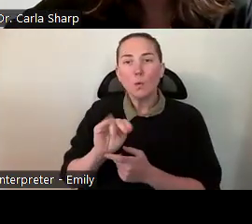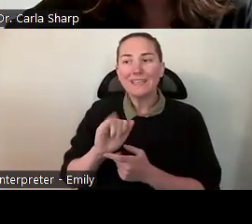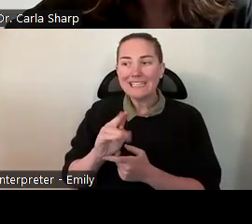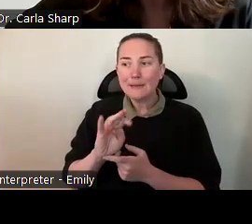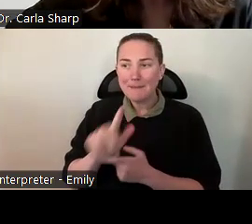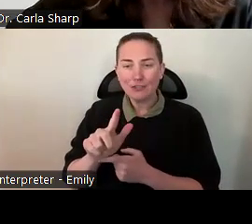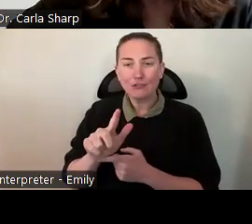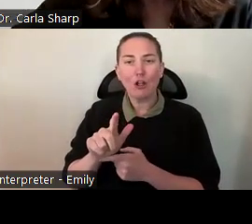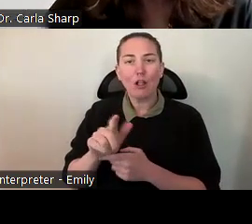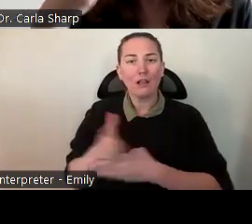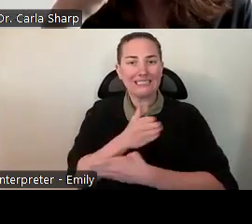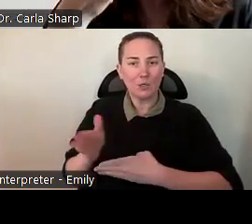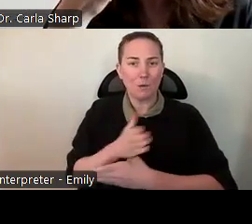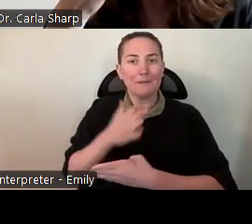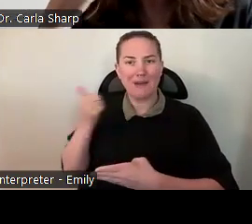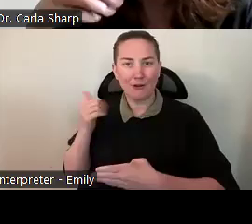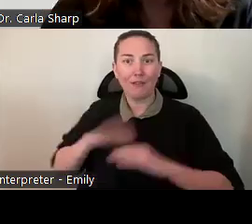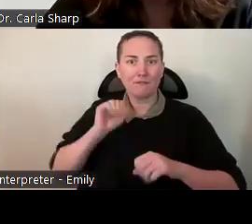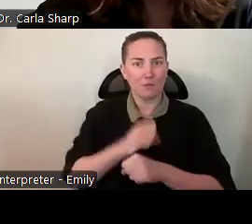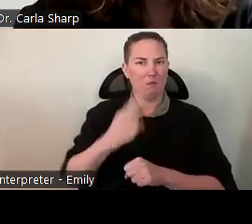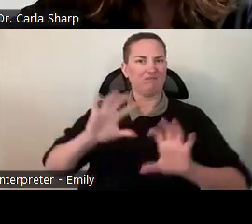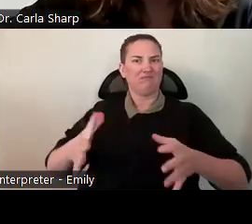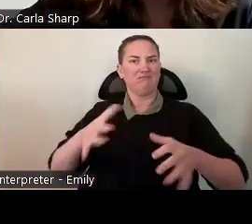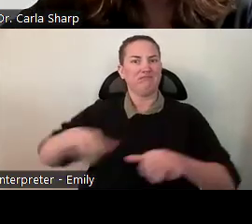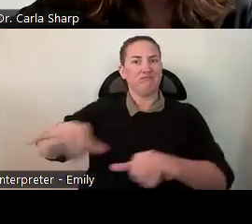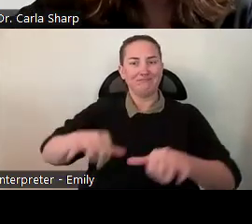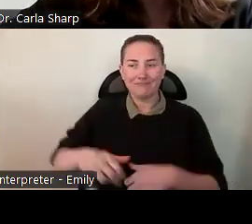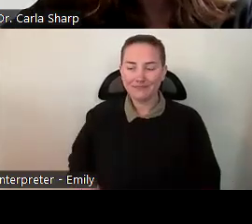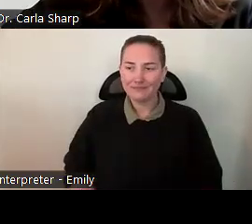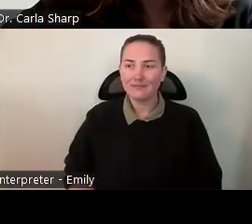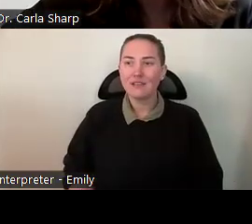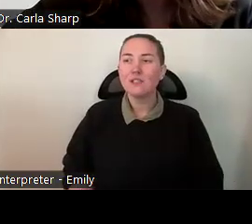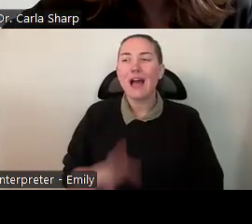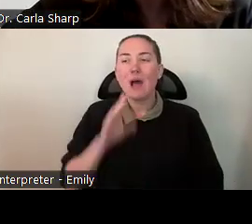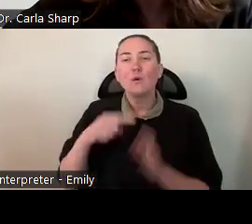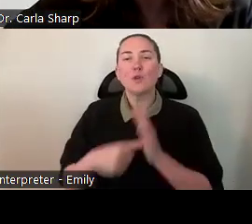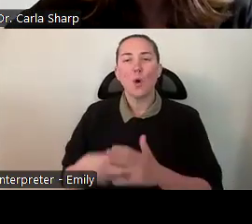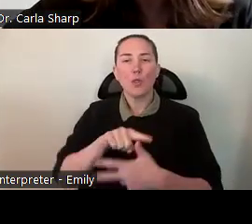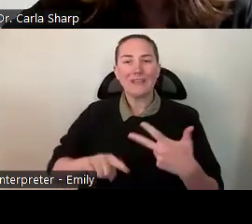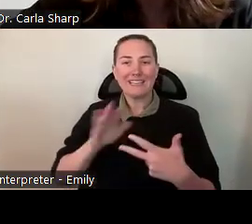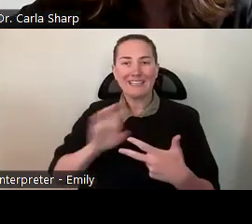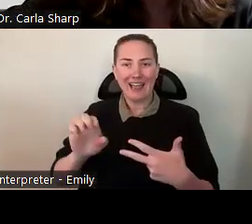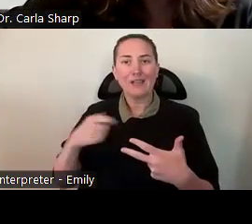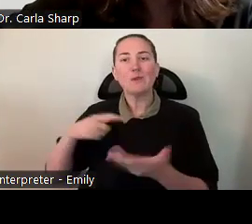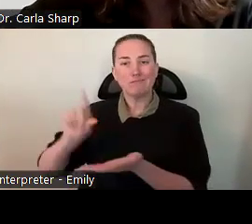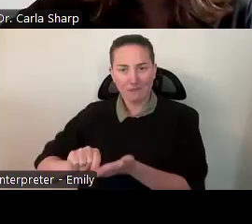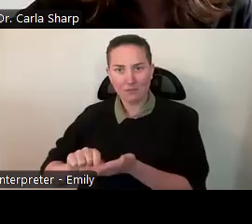continuum. So I'm just going to illustrate this by referring to sort of 3 cases that we wrote up in a Lancet review seminar for